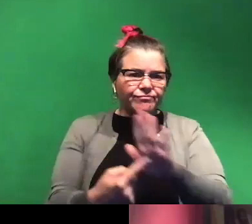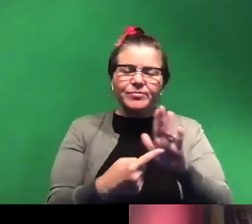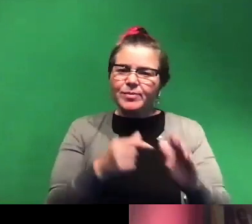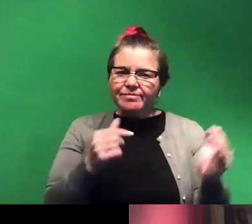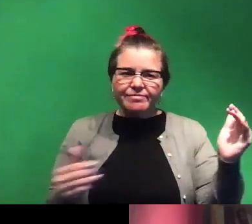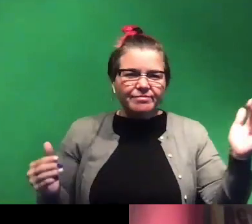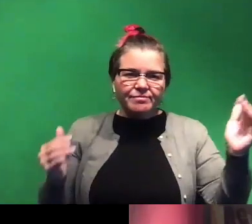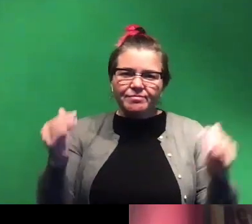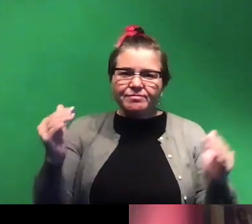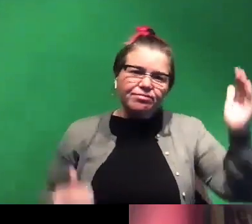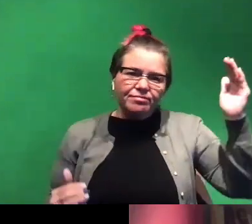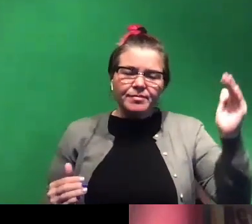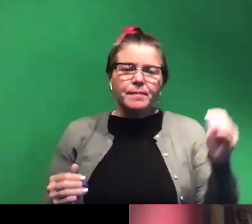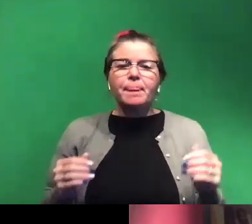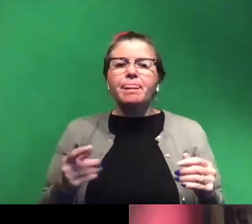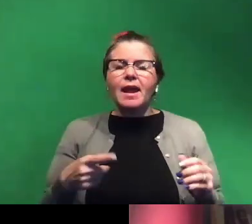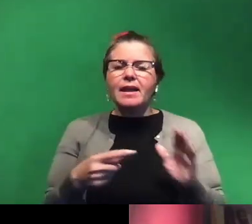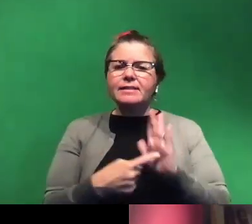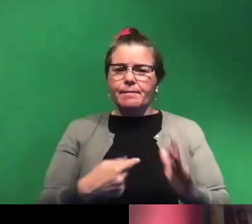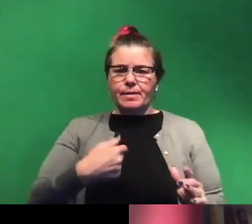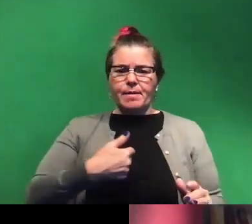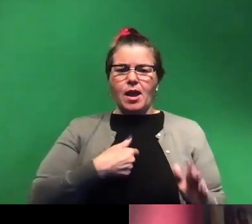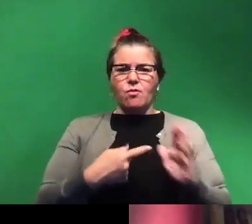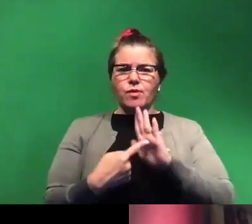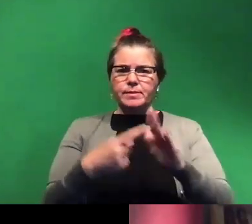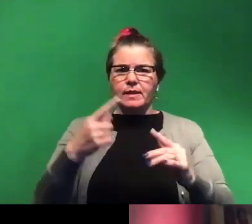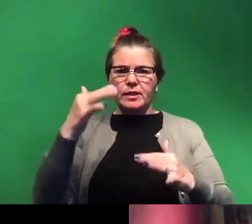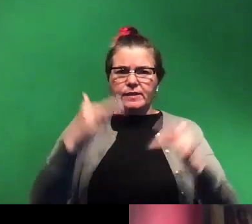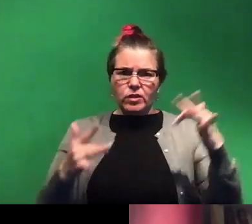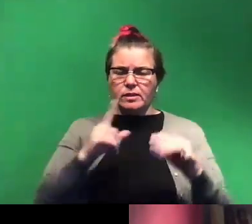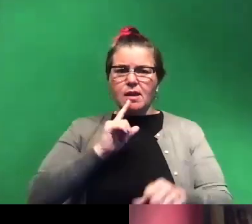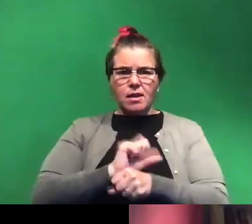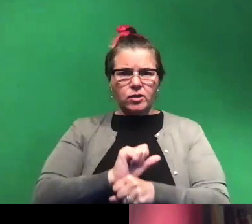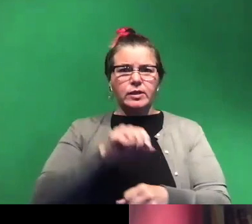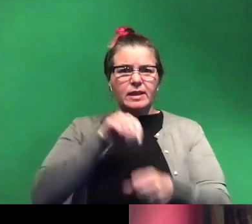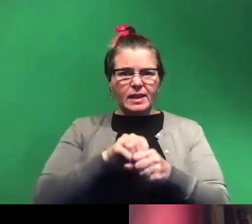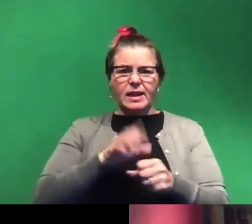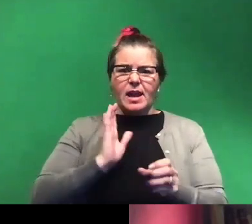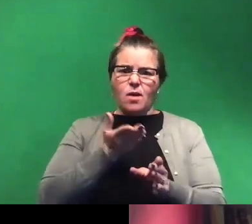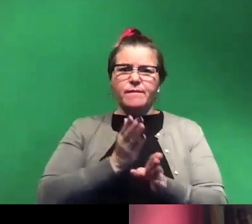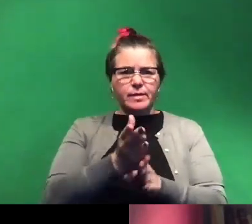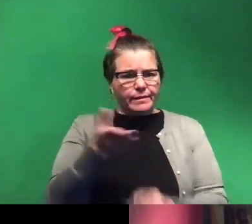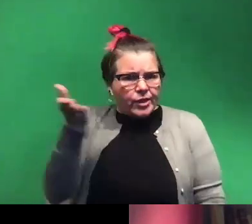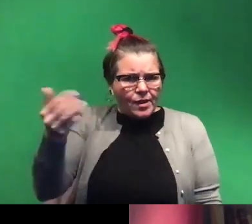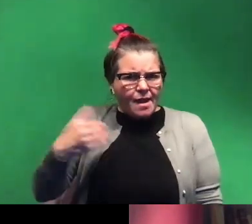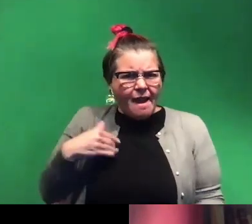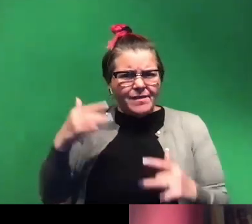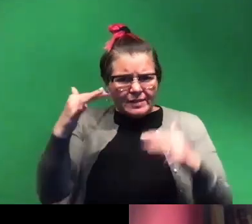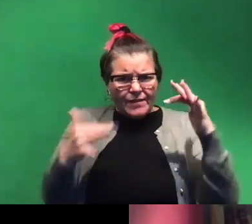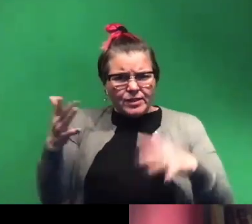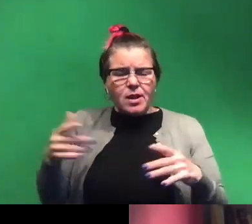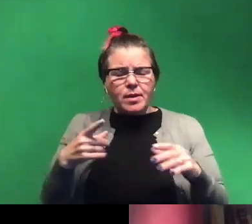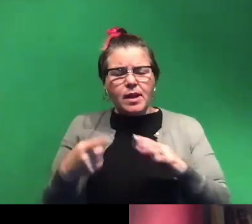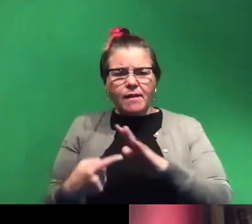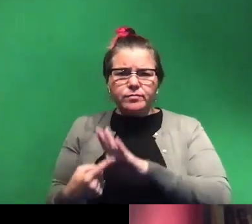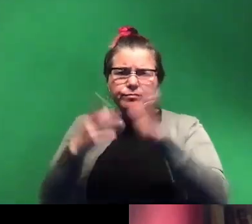example always sticks to my mind, like, am I representing the diversity that's actually in the field? Because it is there, but we need to amplify